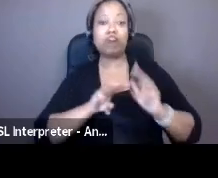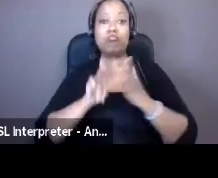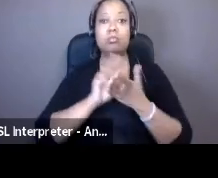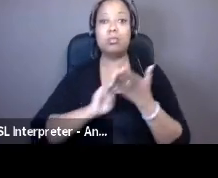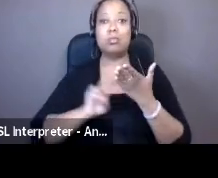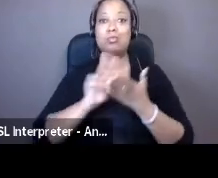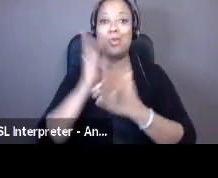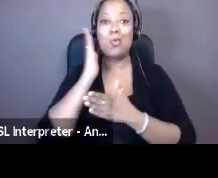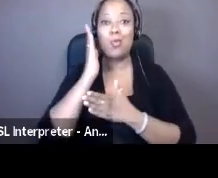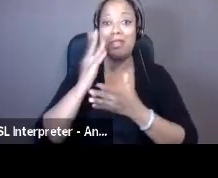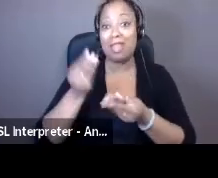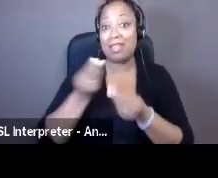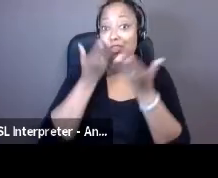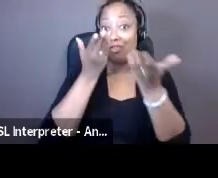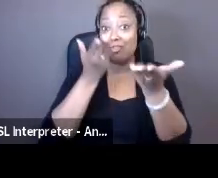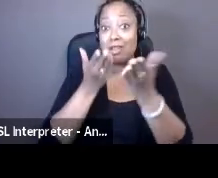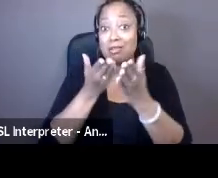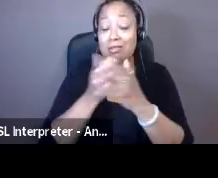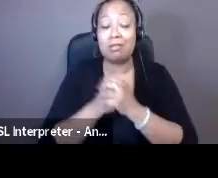and make suggestions